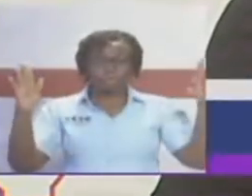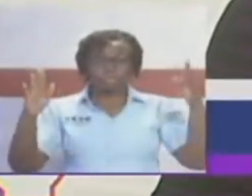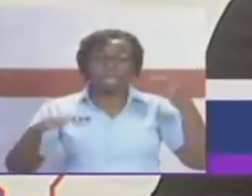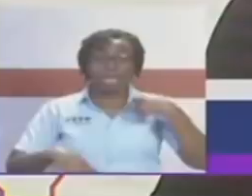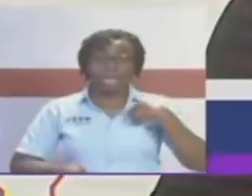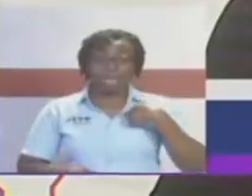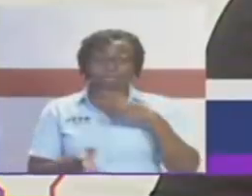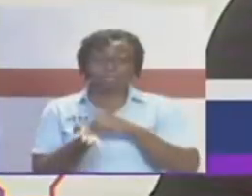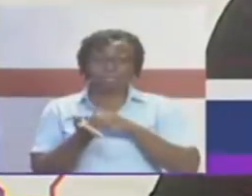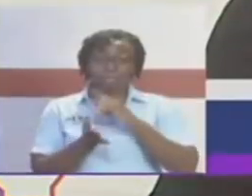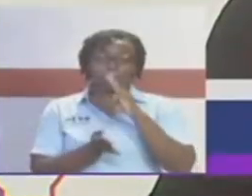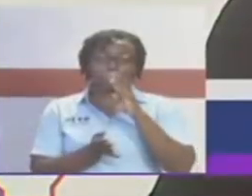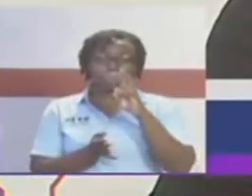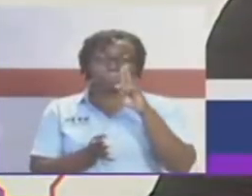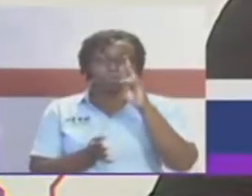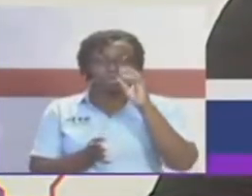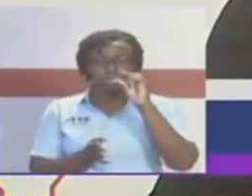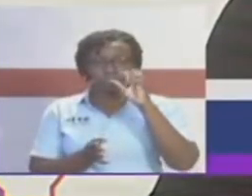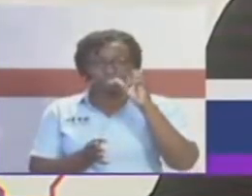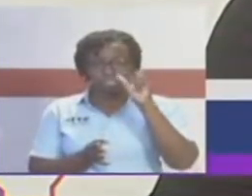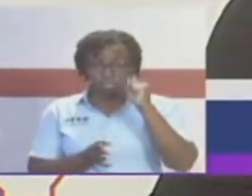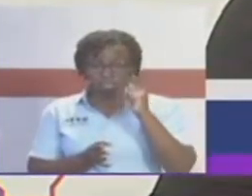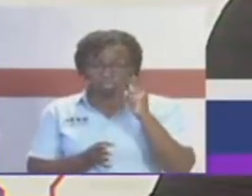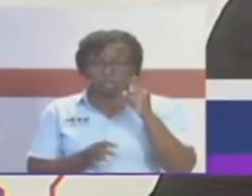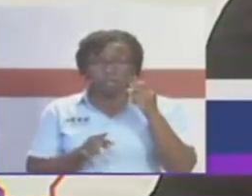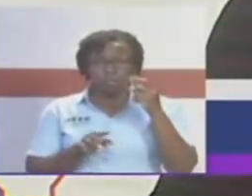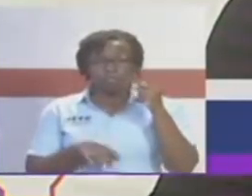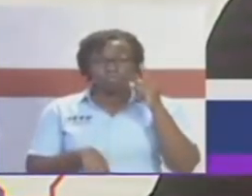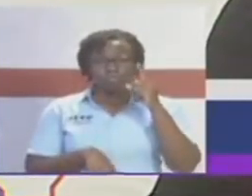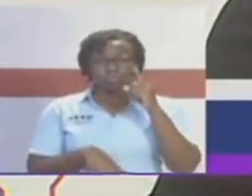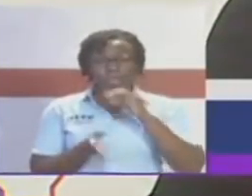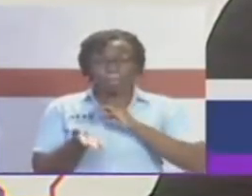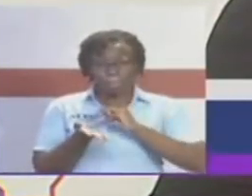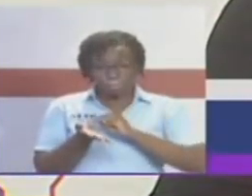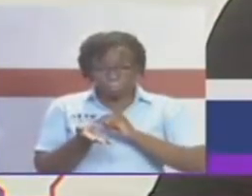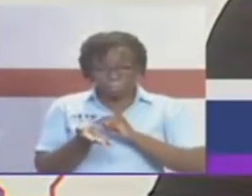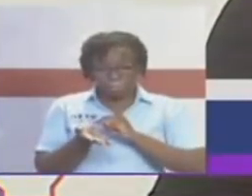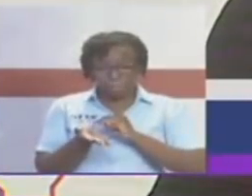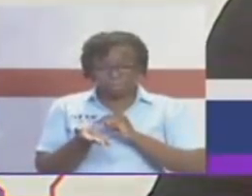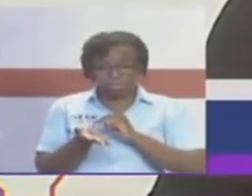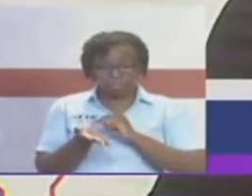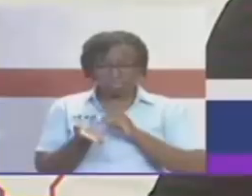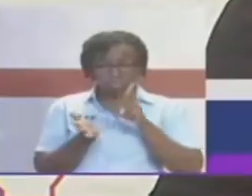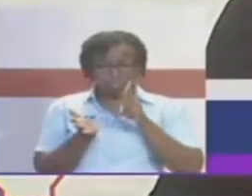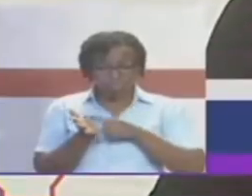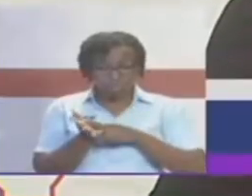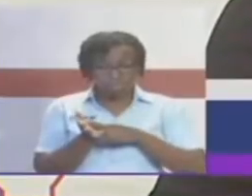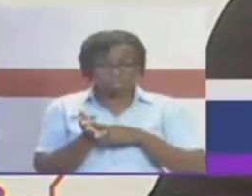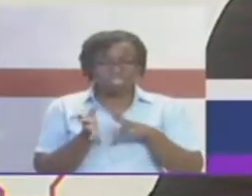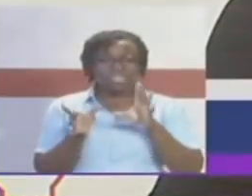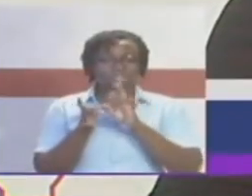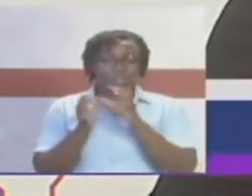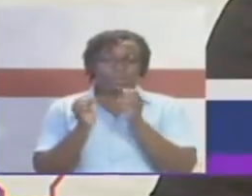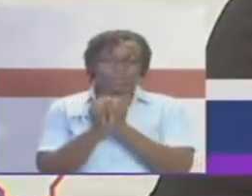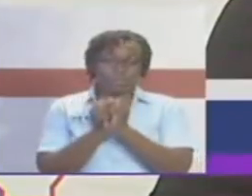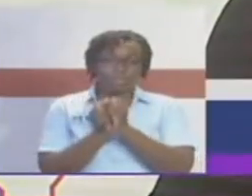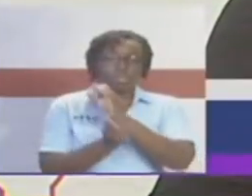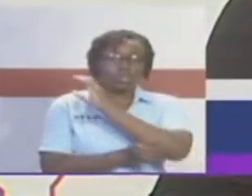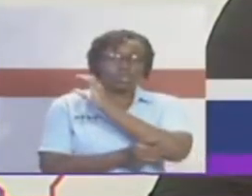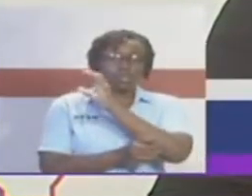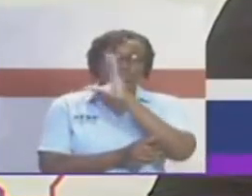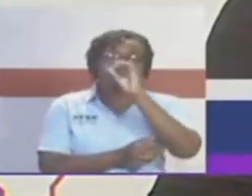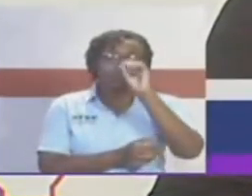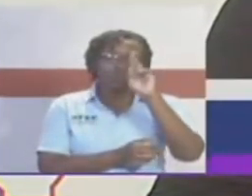Ann Burgess, one of the medical registrars attached to the COVID-19 team at the Couva Hospital and Multi-Training